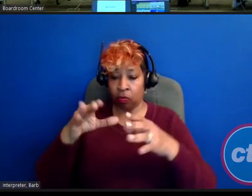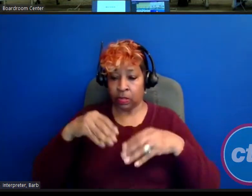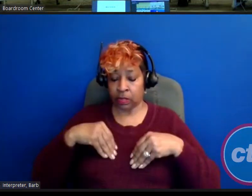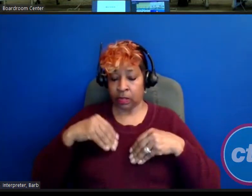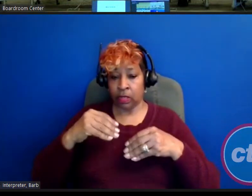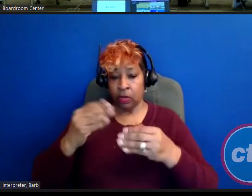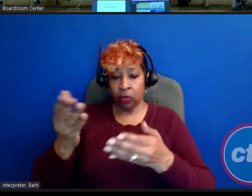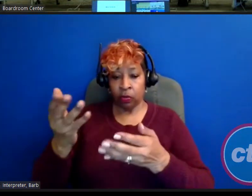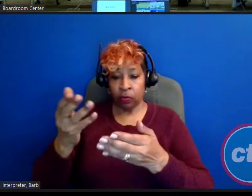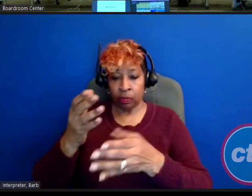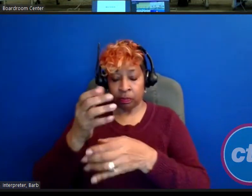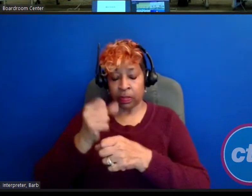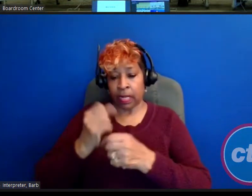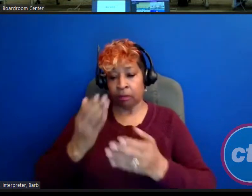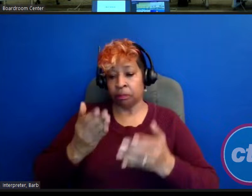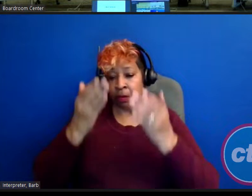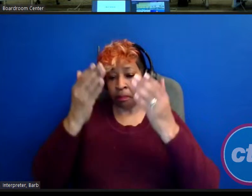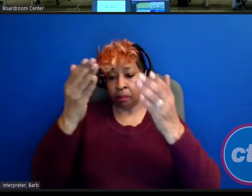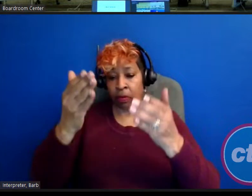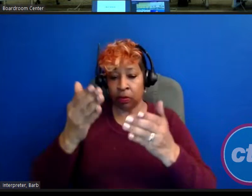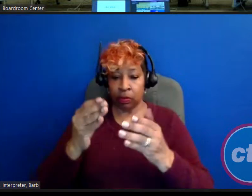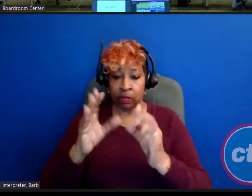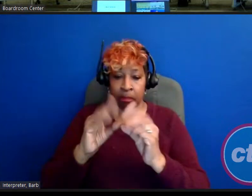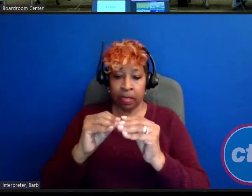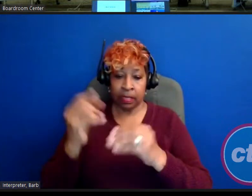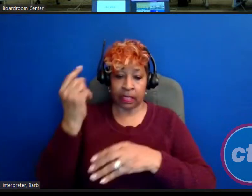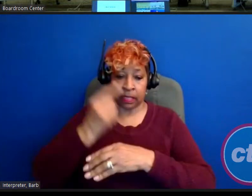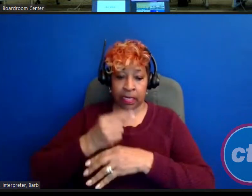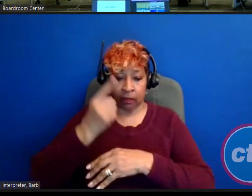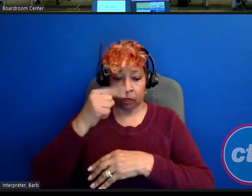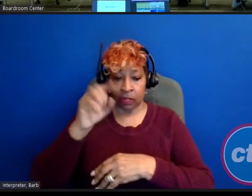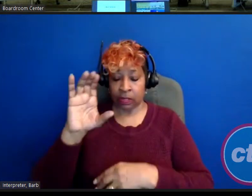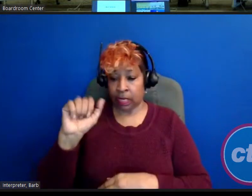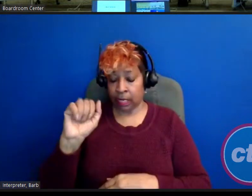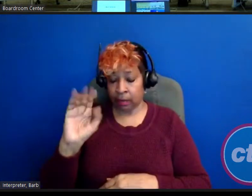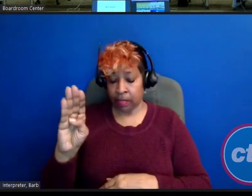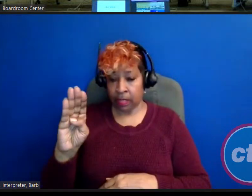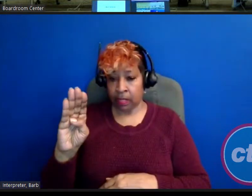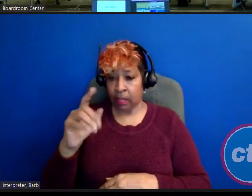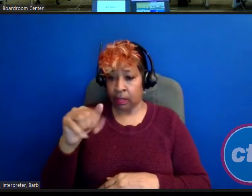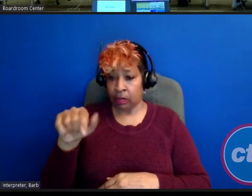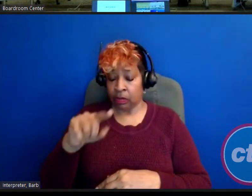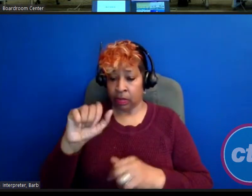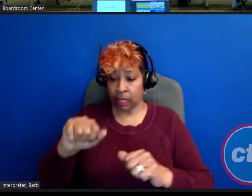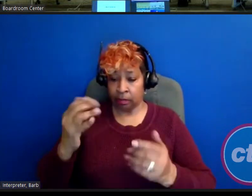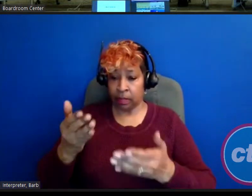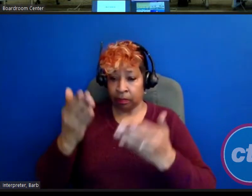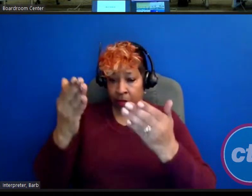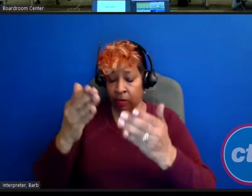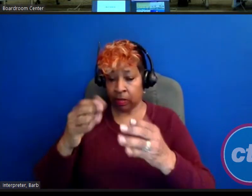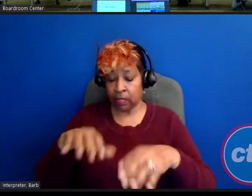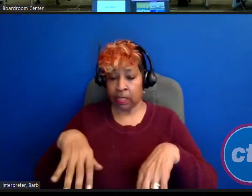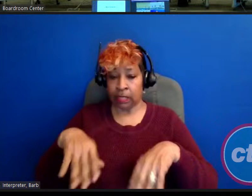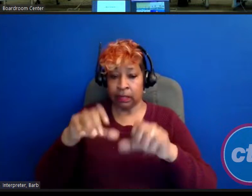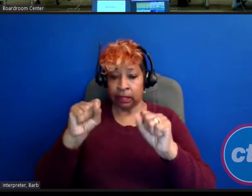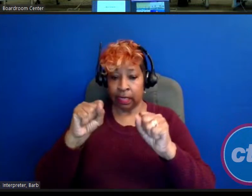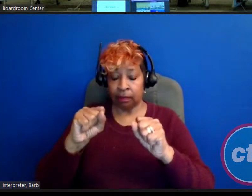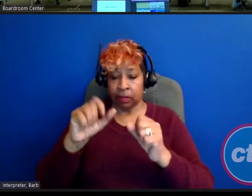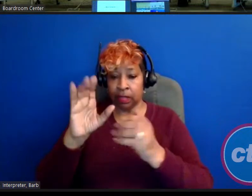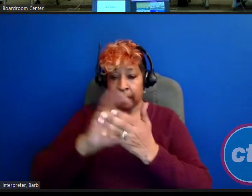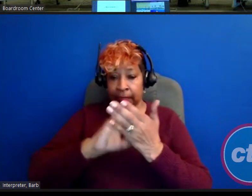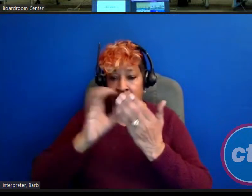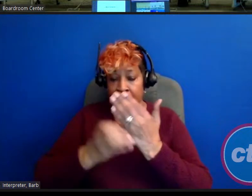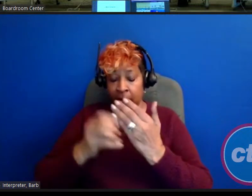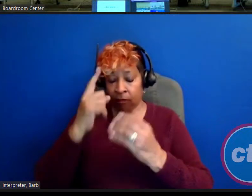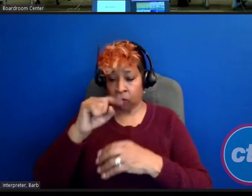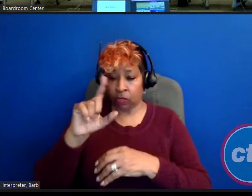dates on 2024 for the CAB. May I have a motion to adopt the calendar of meeting dates for 2024